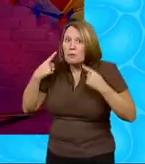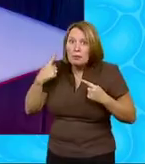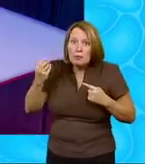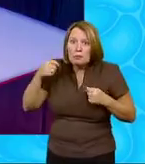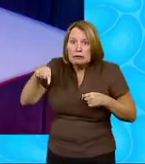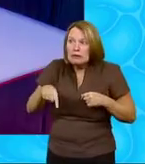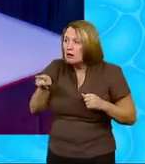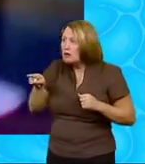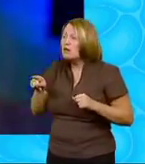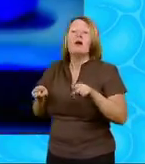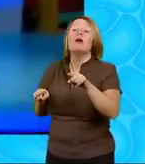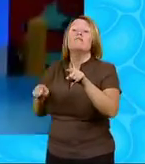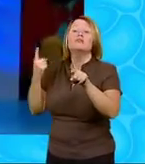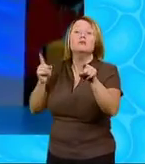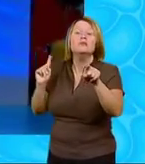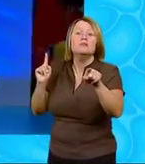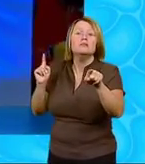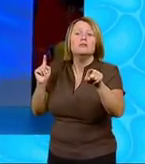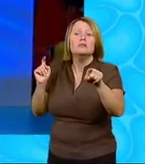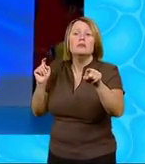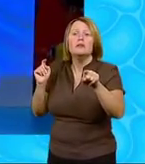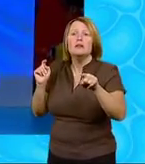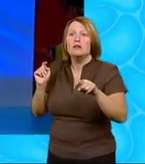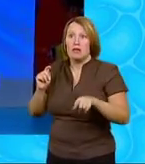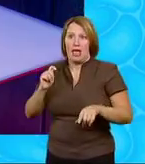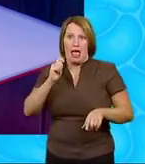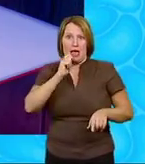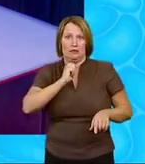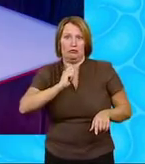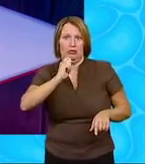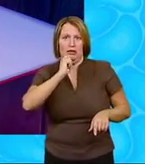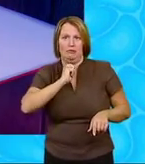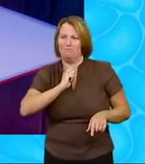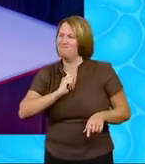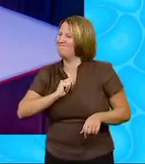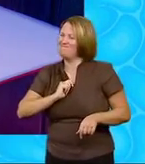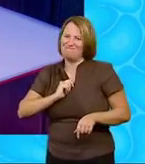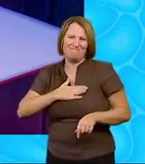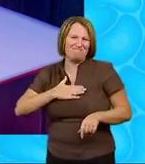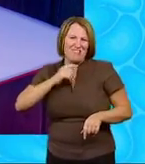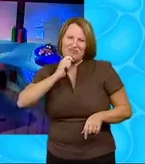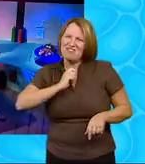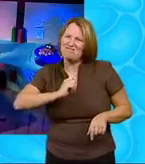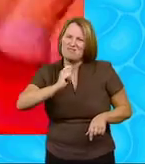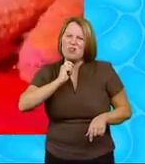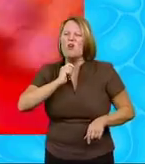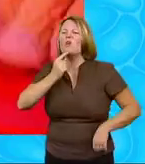Stick first in. Very good on the buzzers. Yes. An ice cream. It's not an ice cream, no.